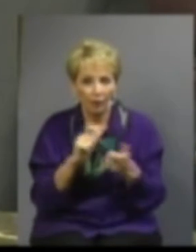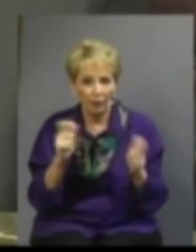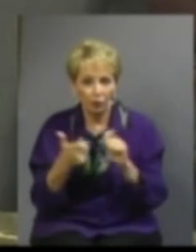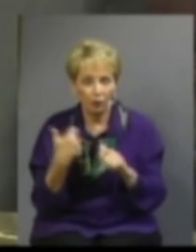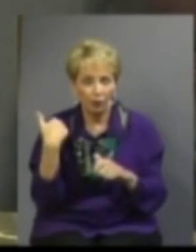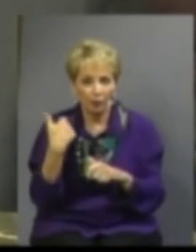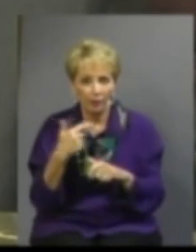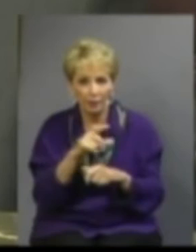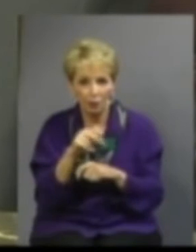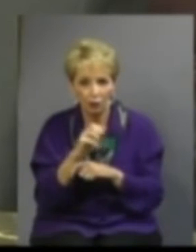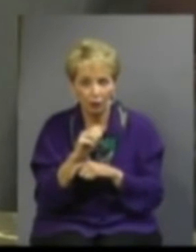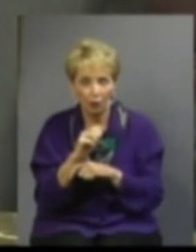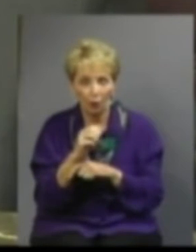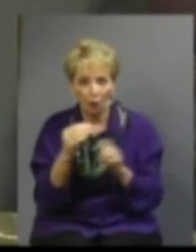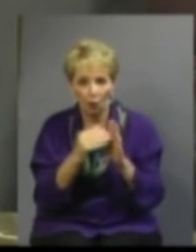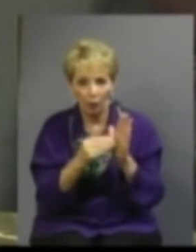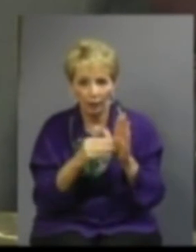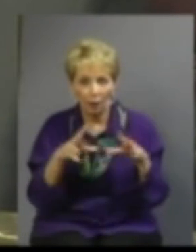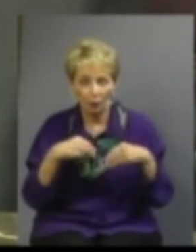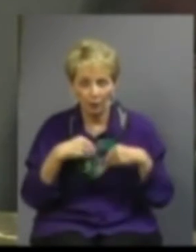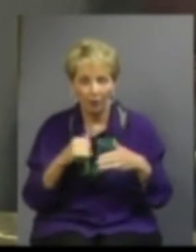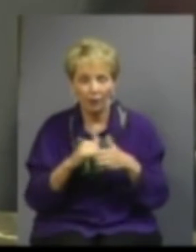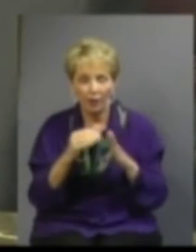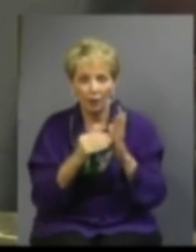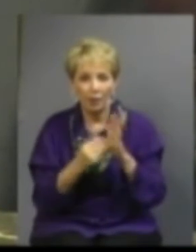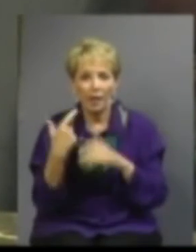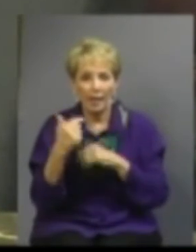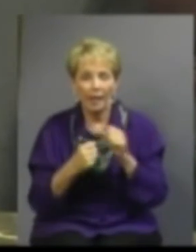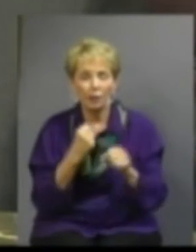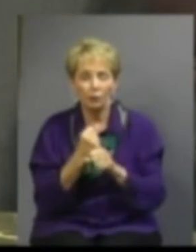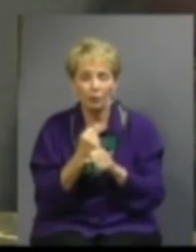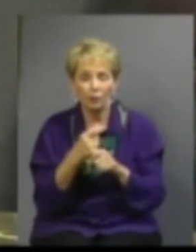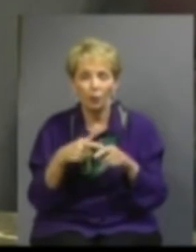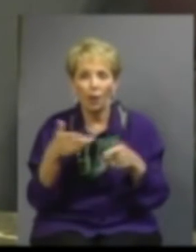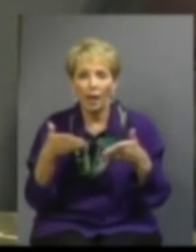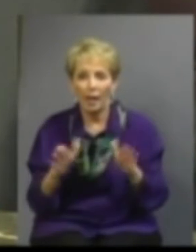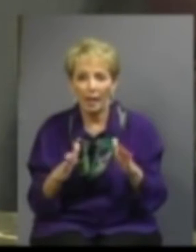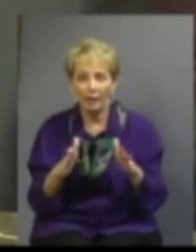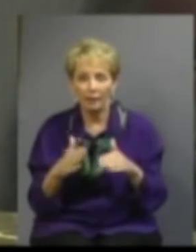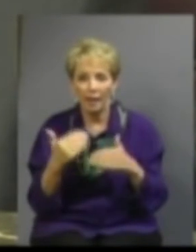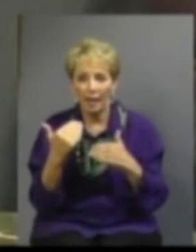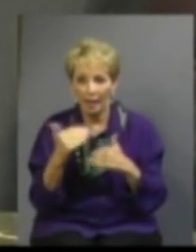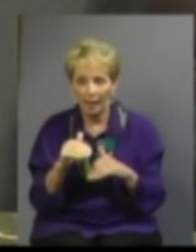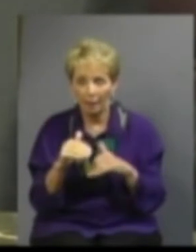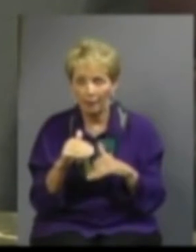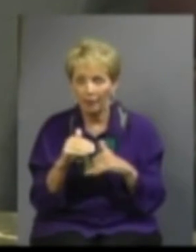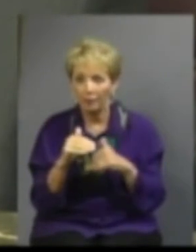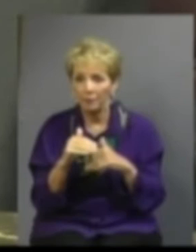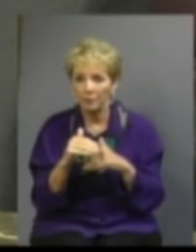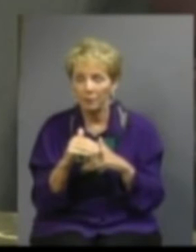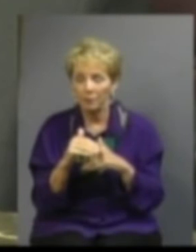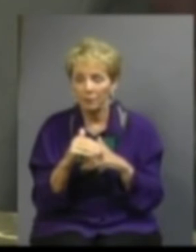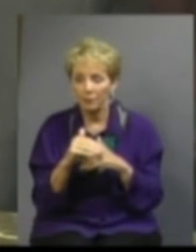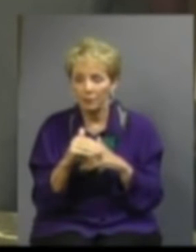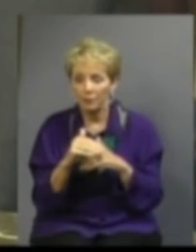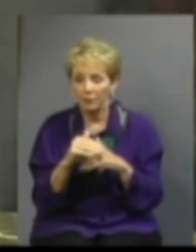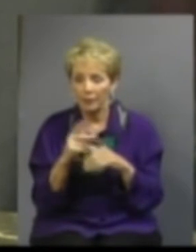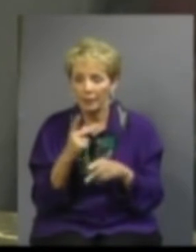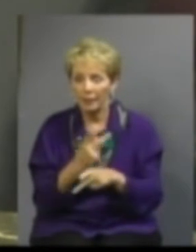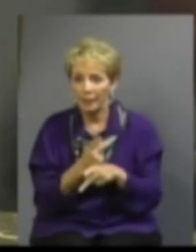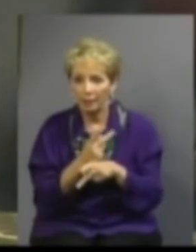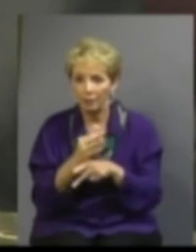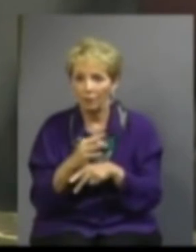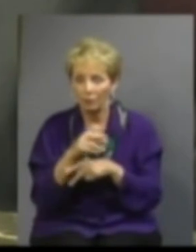made in our zoning ordinance when we adopted the zoning ordinance last year, to allow a limited keeping